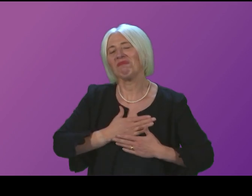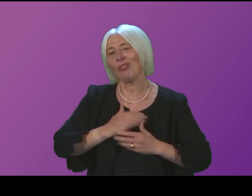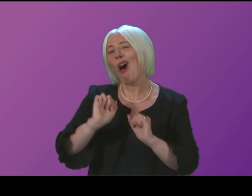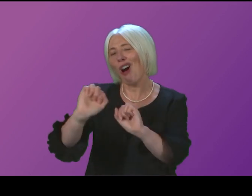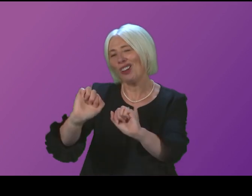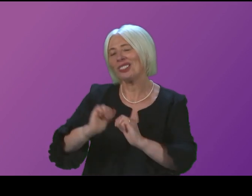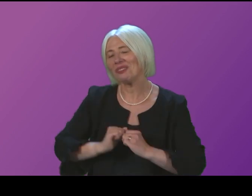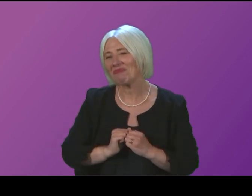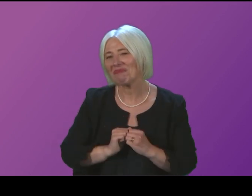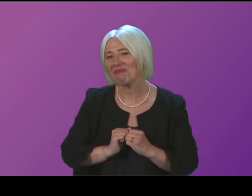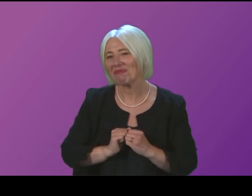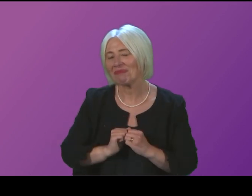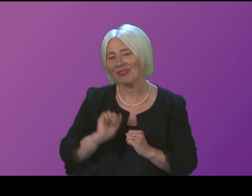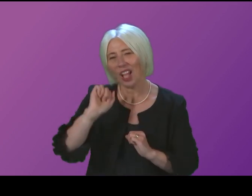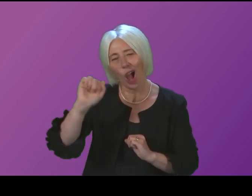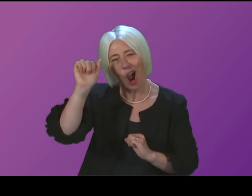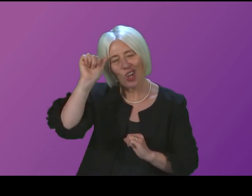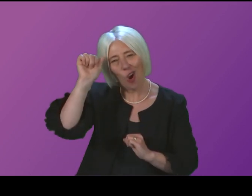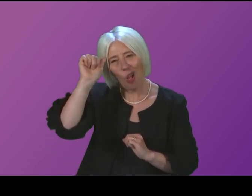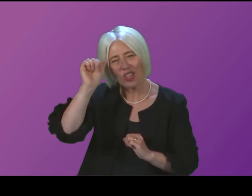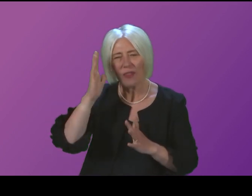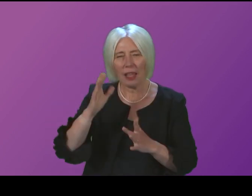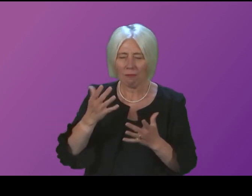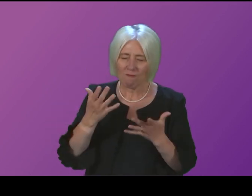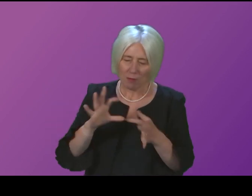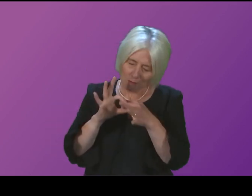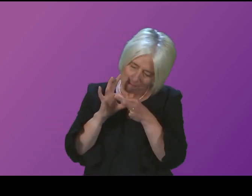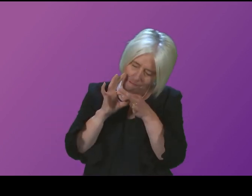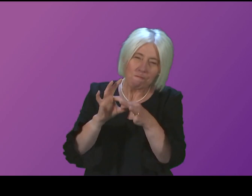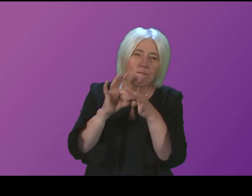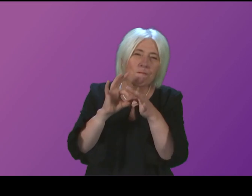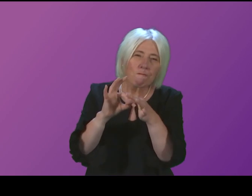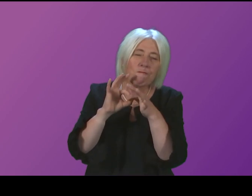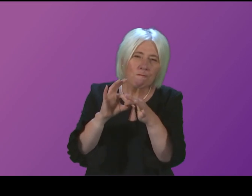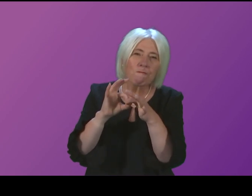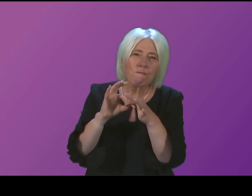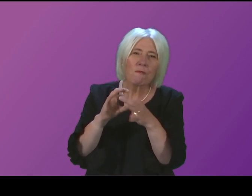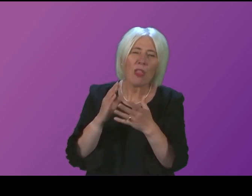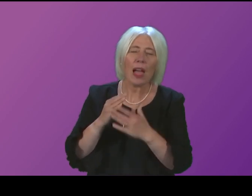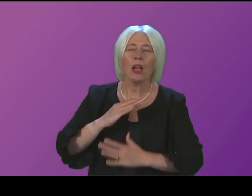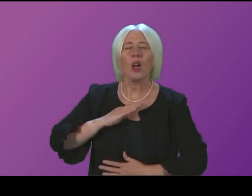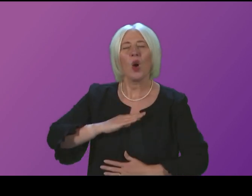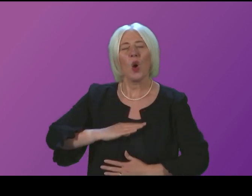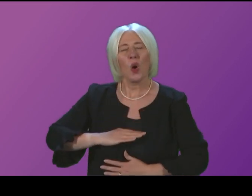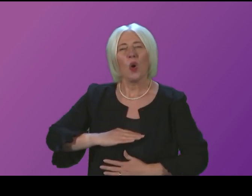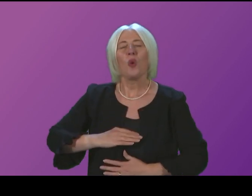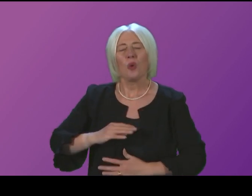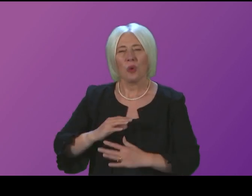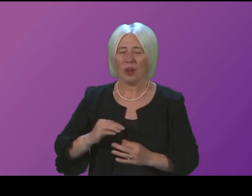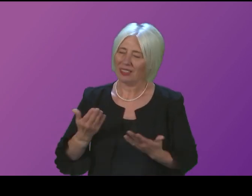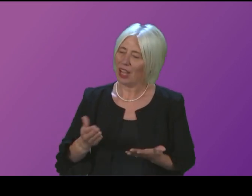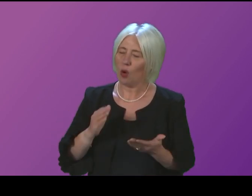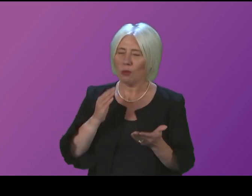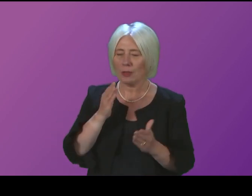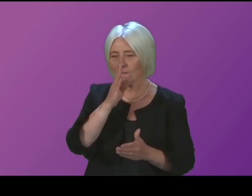The knowledge of that deep and abiding bond must be to us a solace as we mourn the